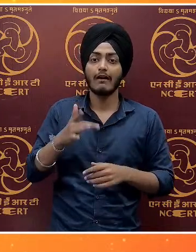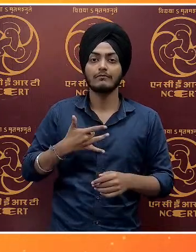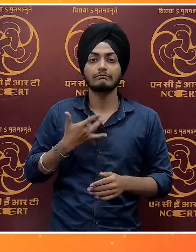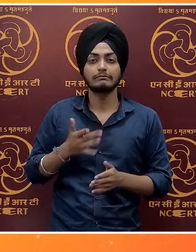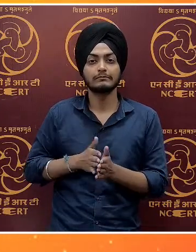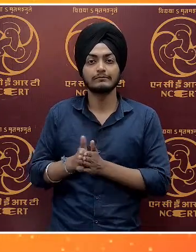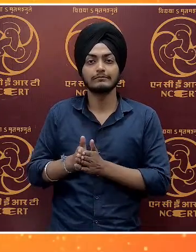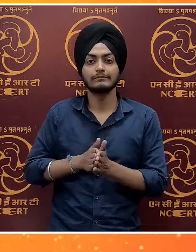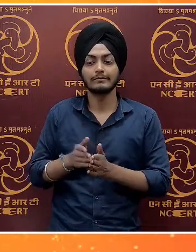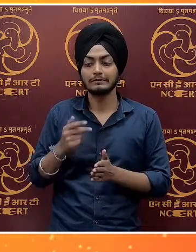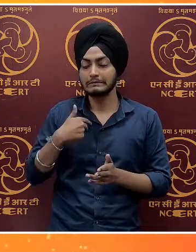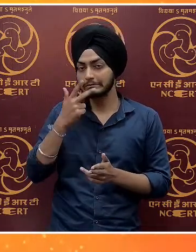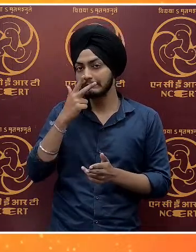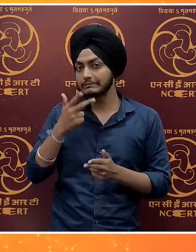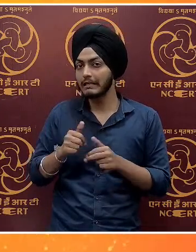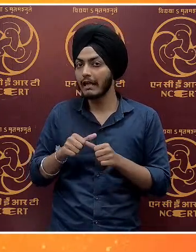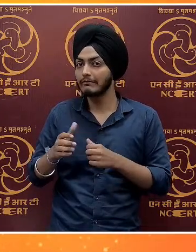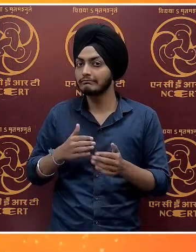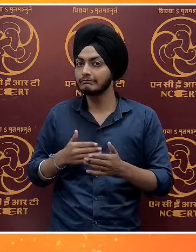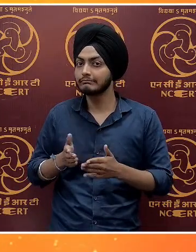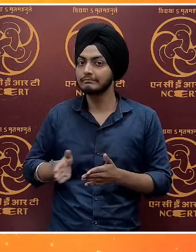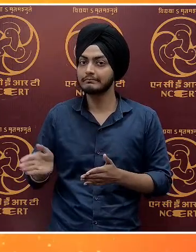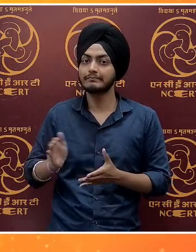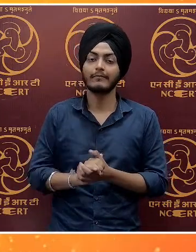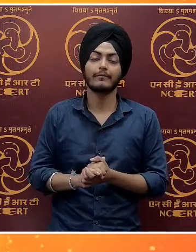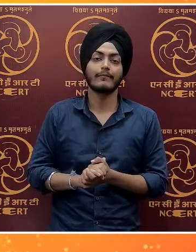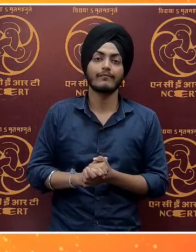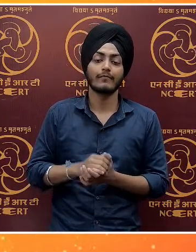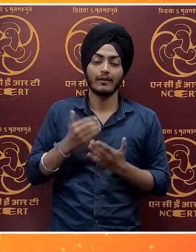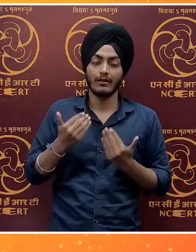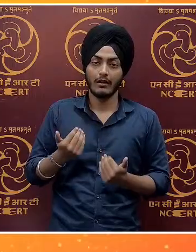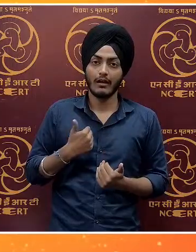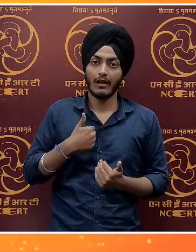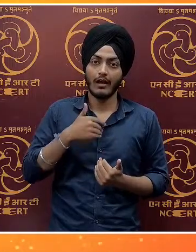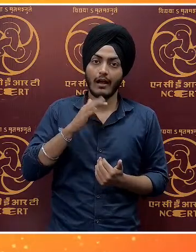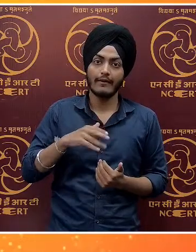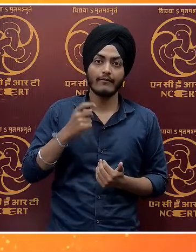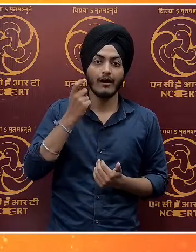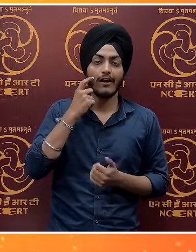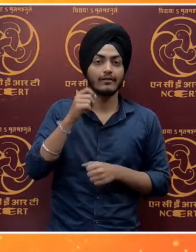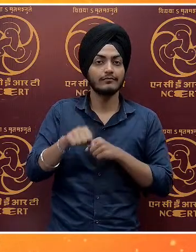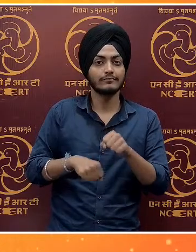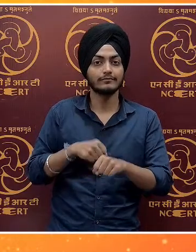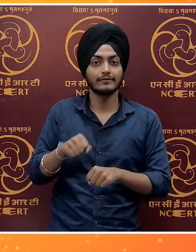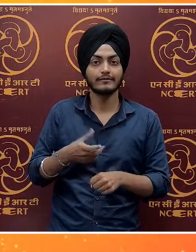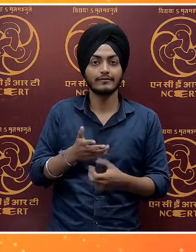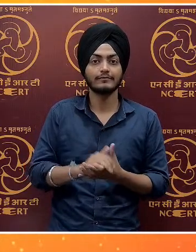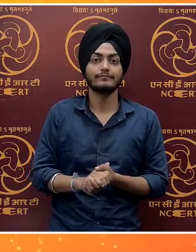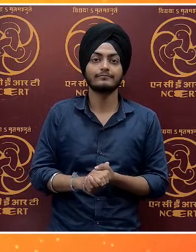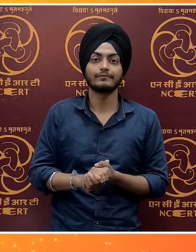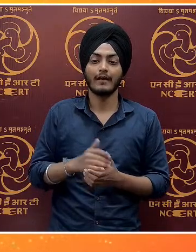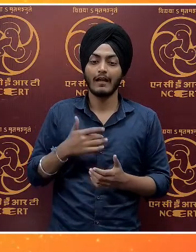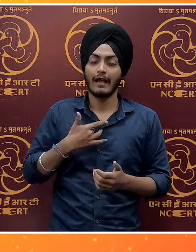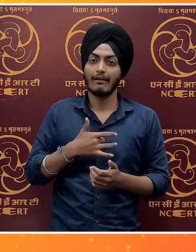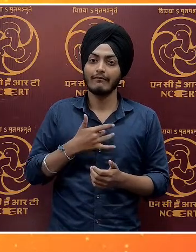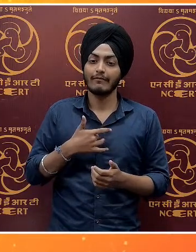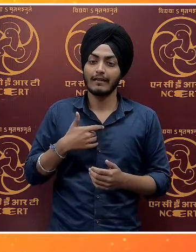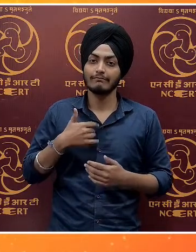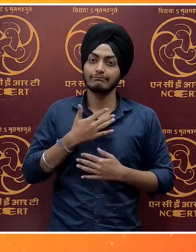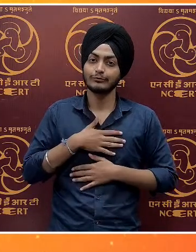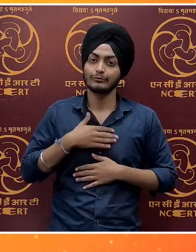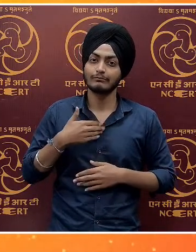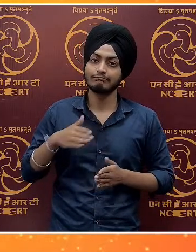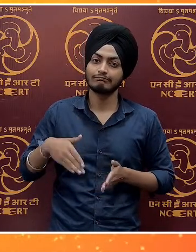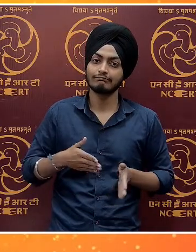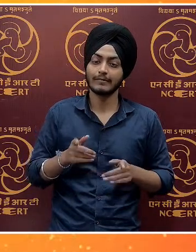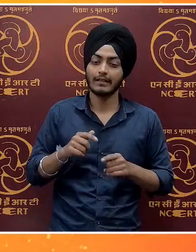for it. I am. Okay. I have a red bicycle. I pedal and I ride. Trin, trin, trin